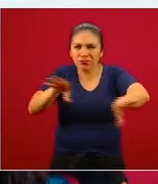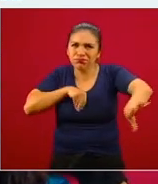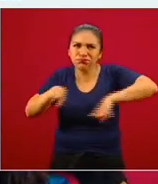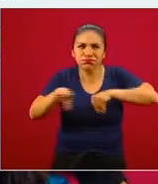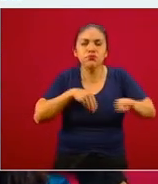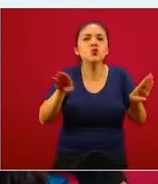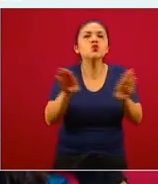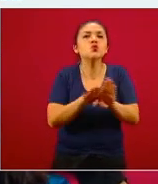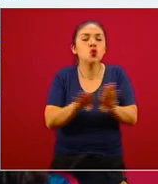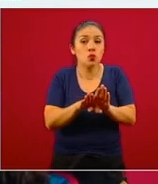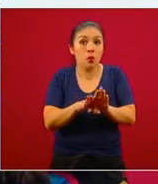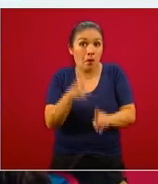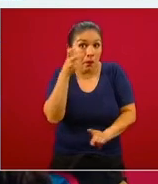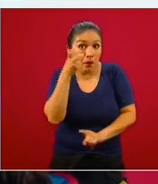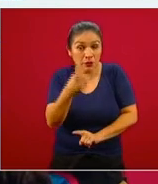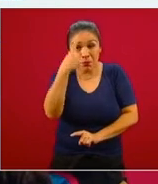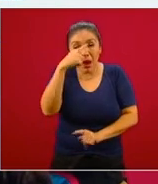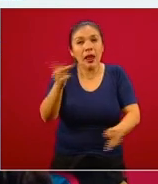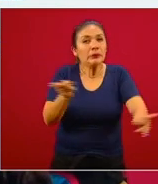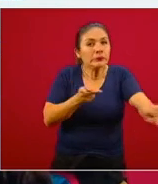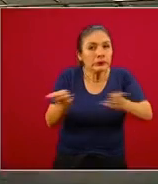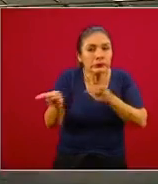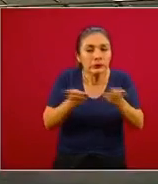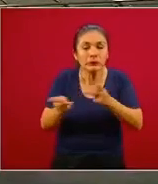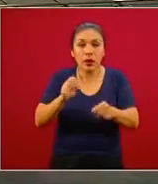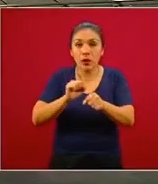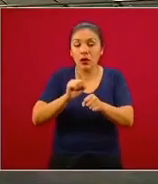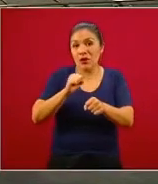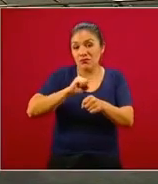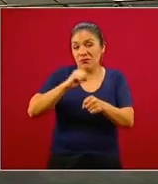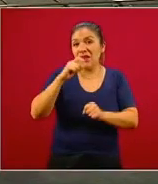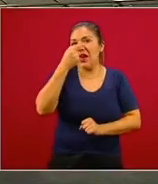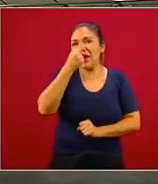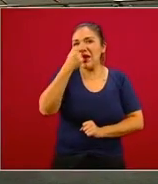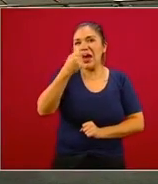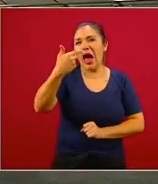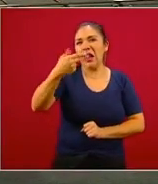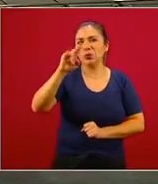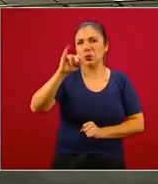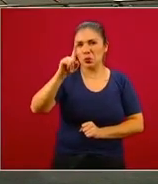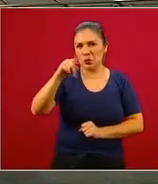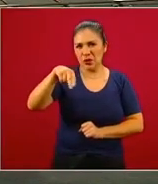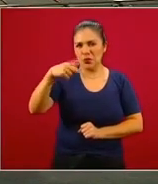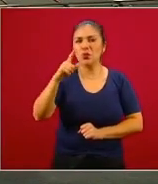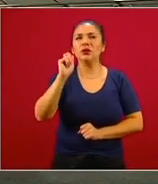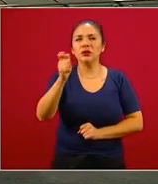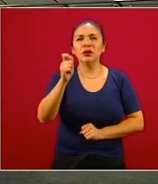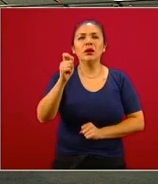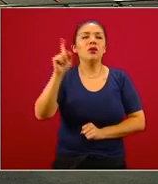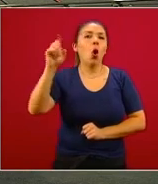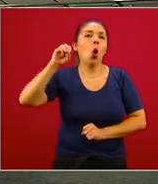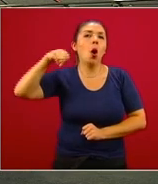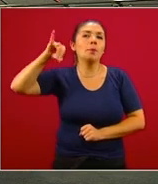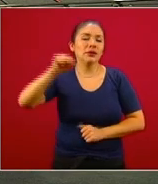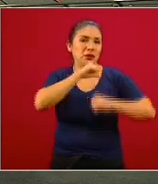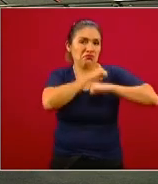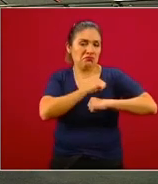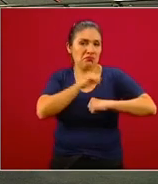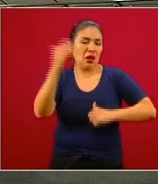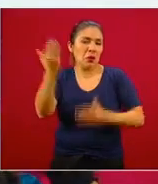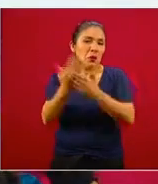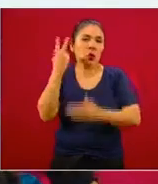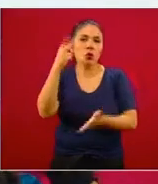from very substantial scientific evidence that we